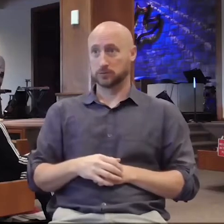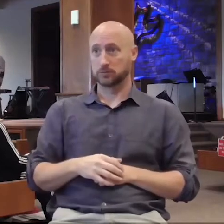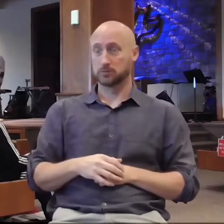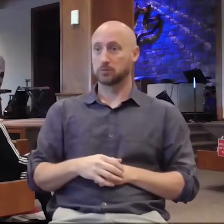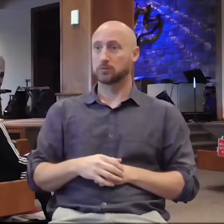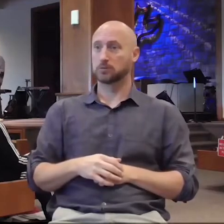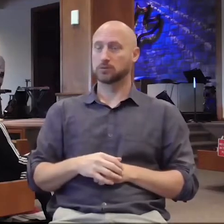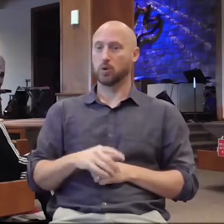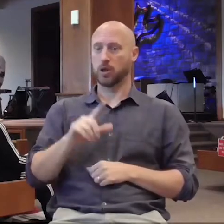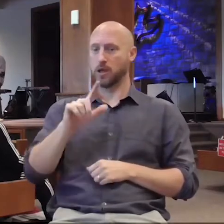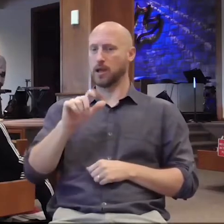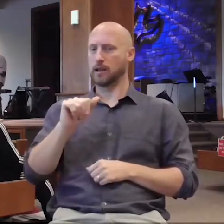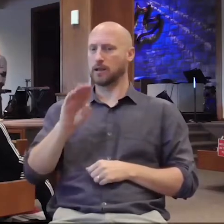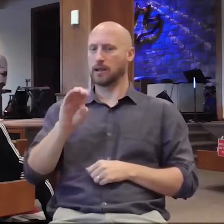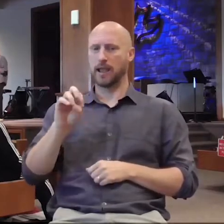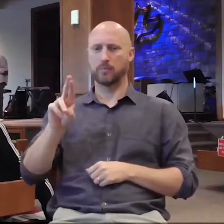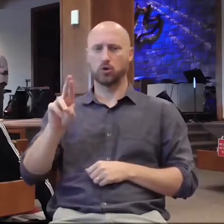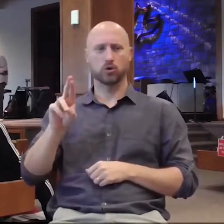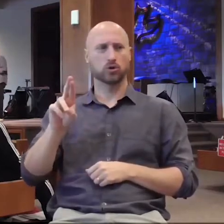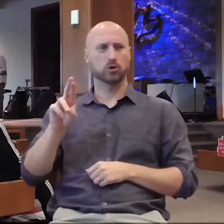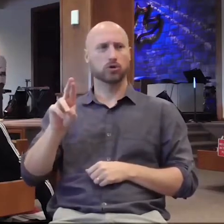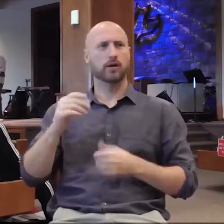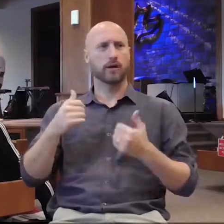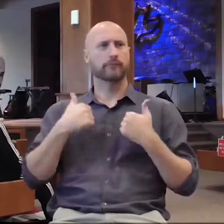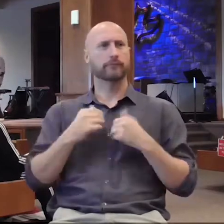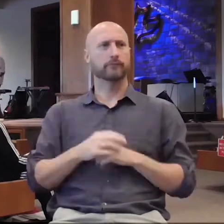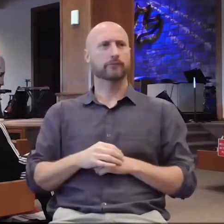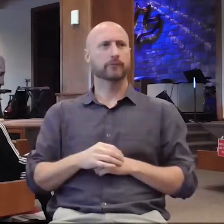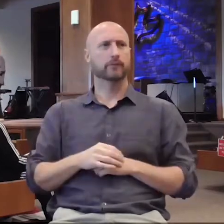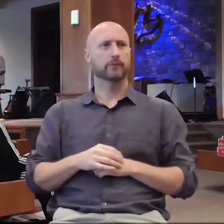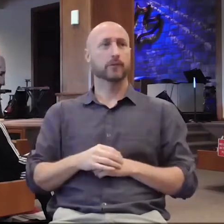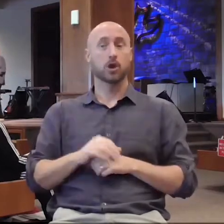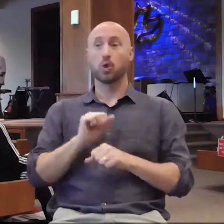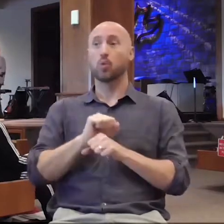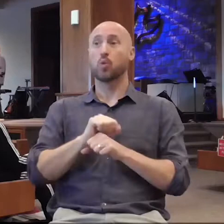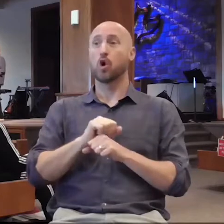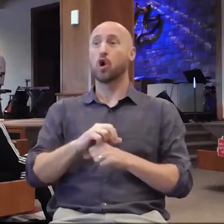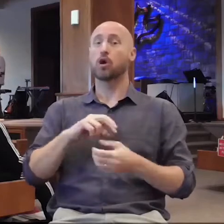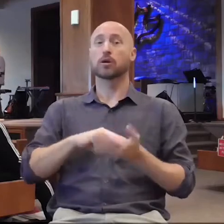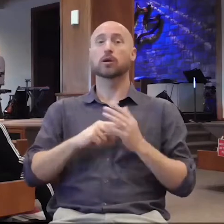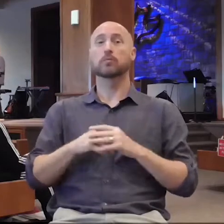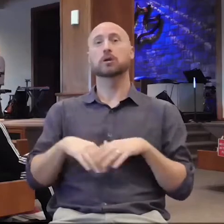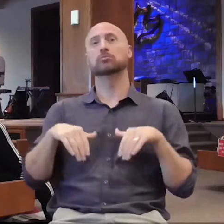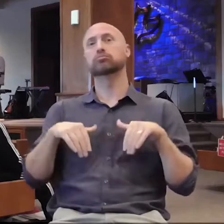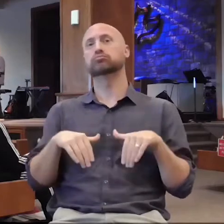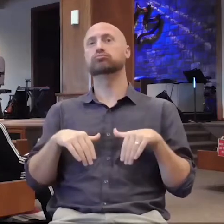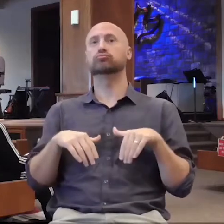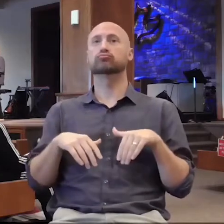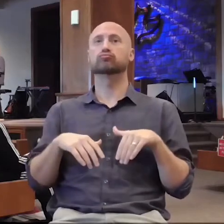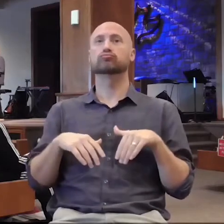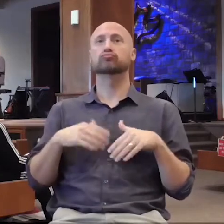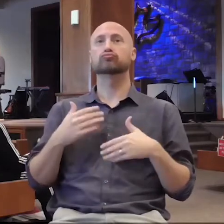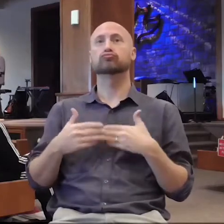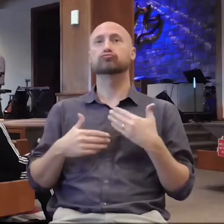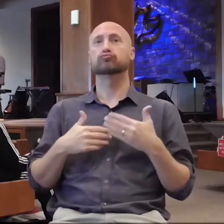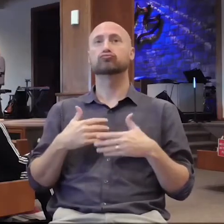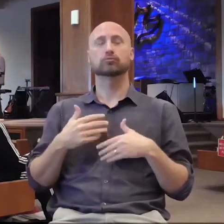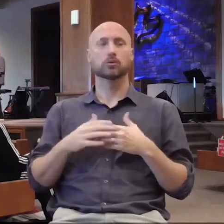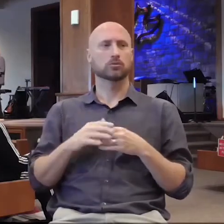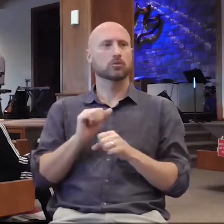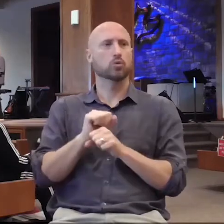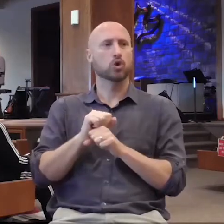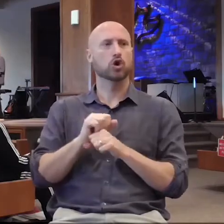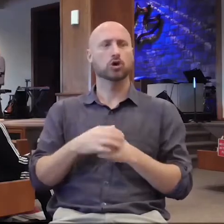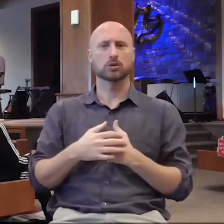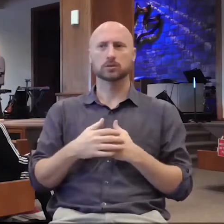There's a labor to work. Work is not whistle and Dixie. If you're working, there's a labor involved in it. There's a cost.